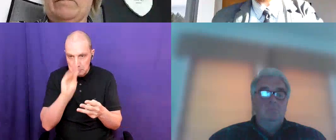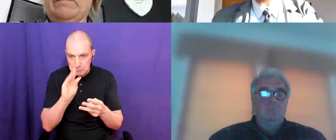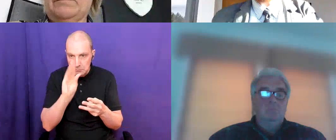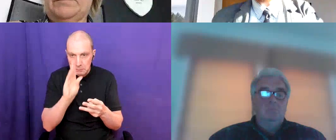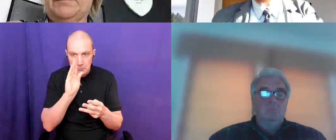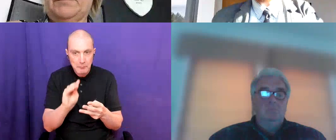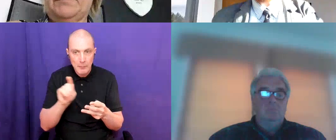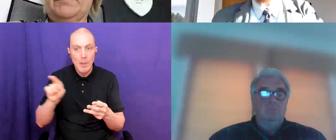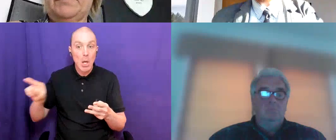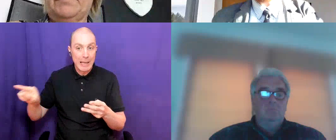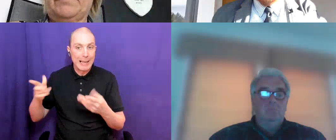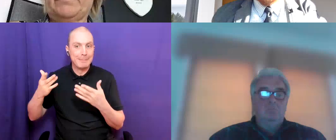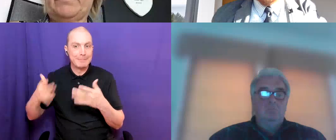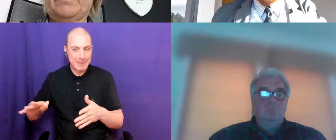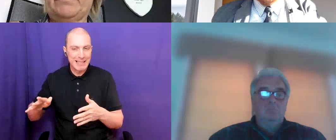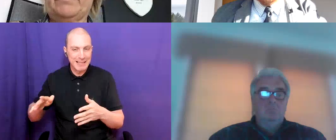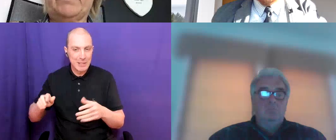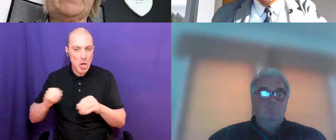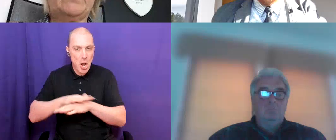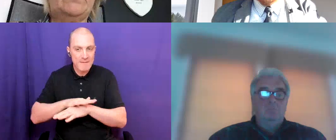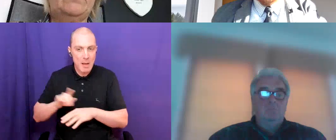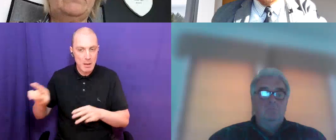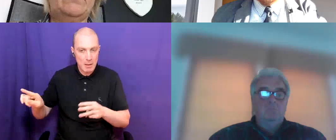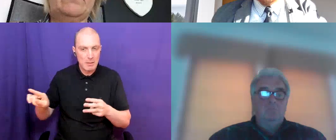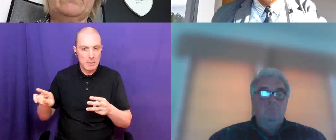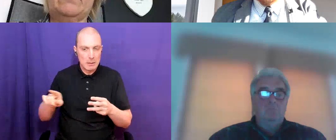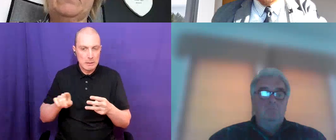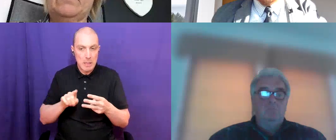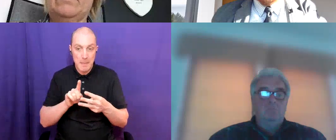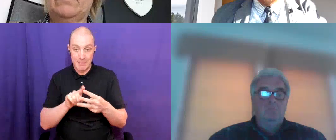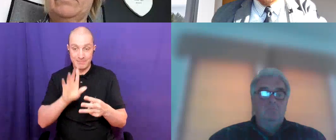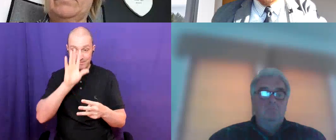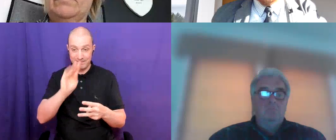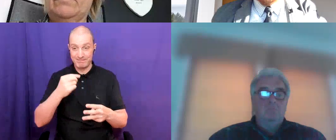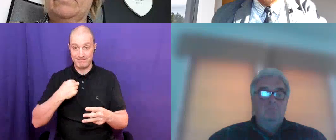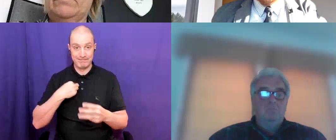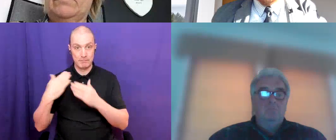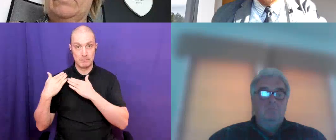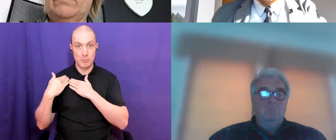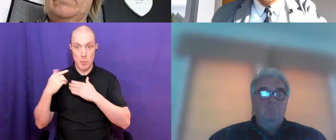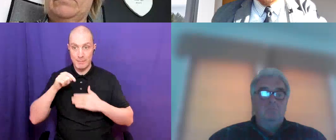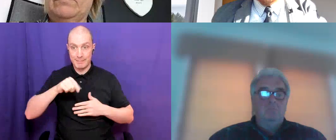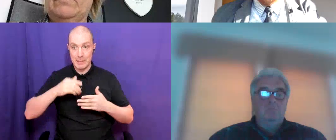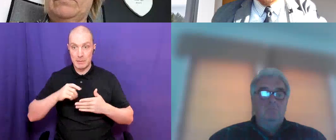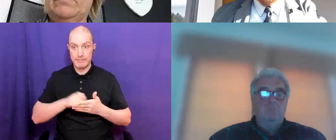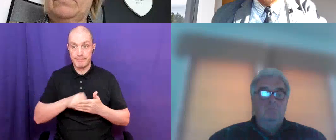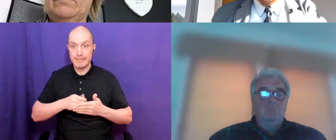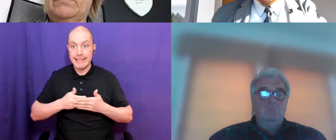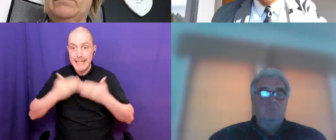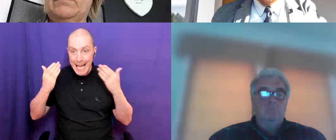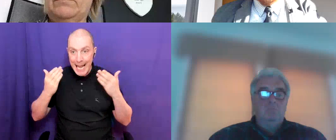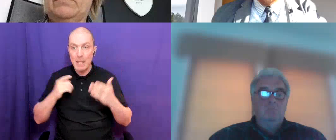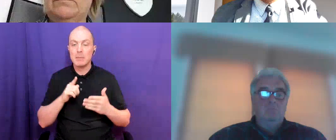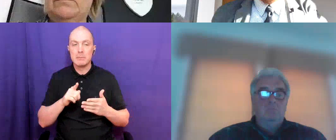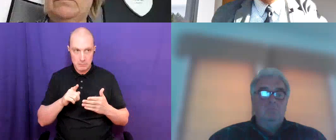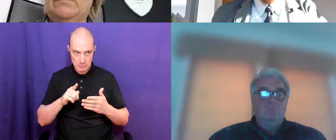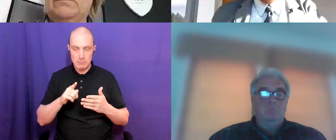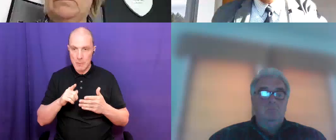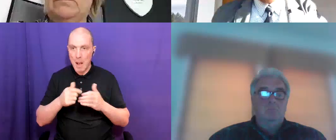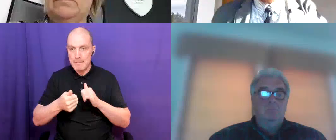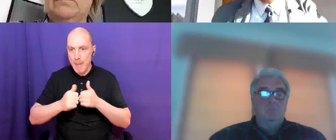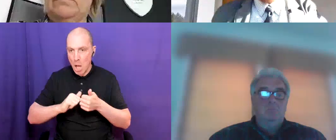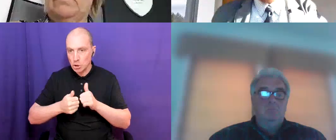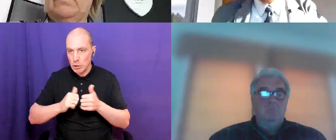you've already covered some of them. So our duties on the day and the lead up is to work in partnership to deliver a safe, fair